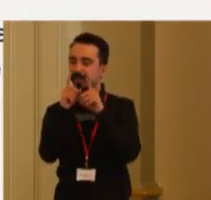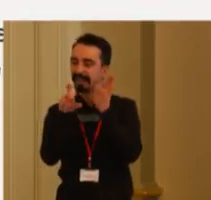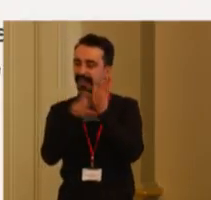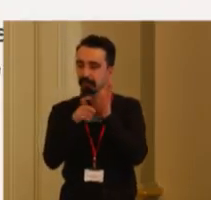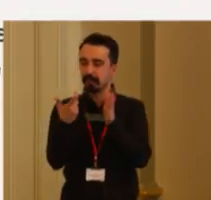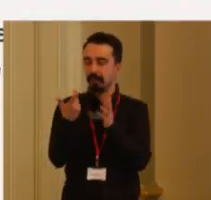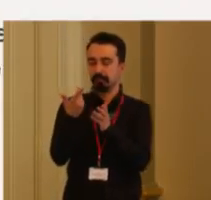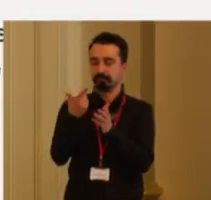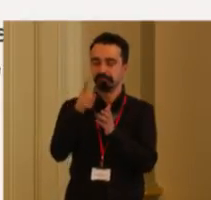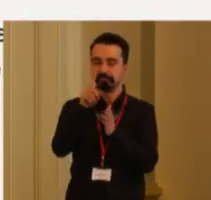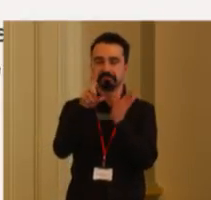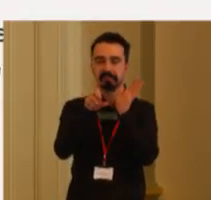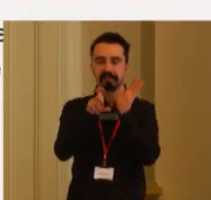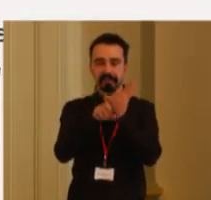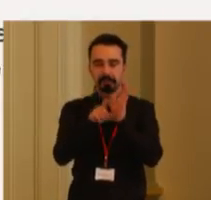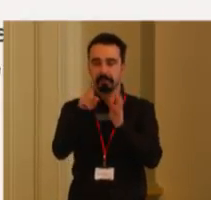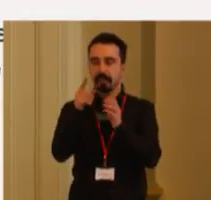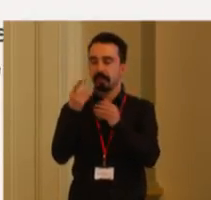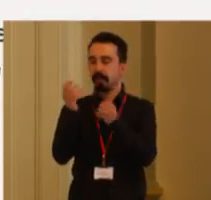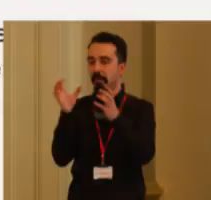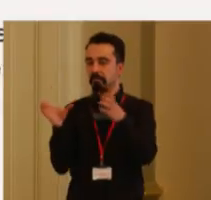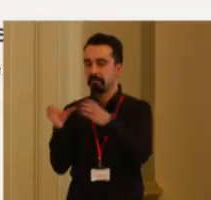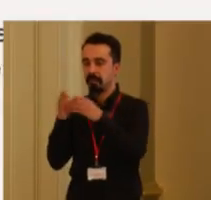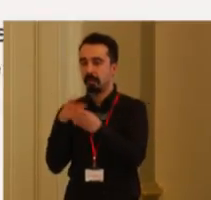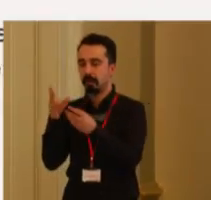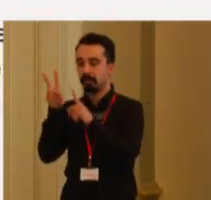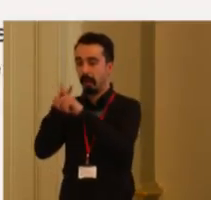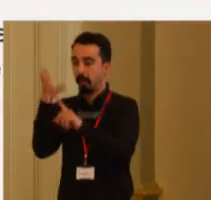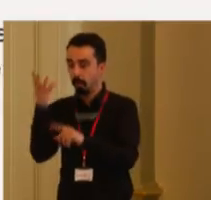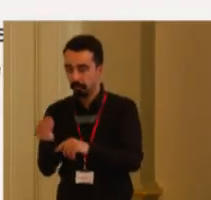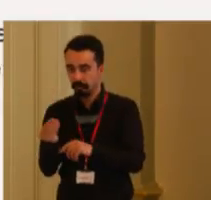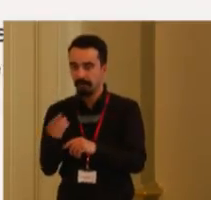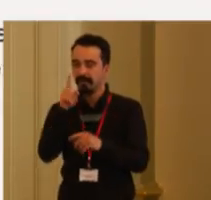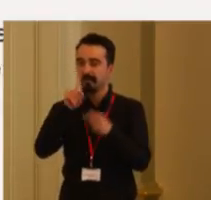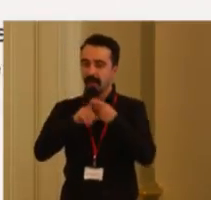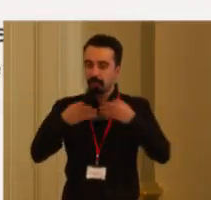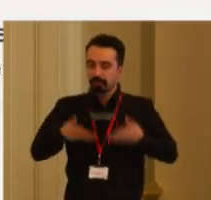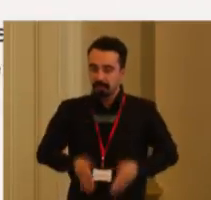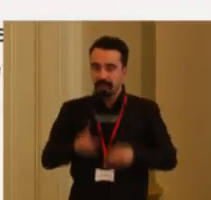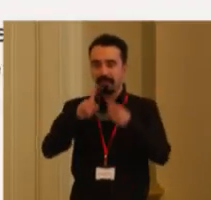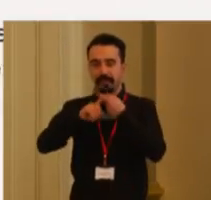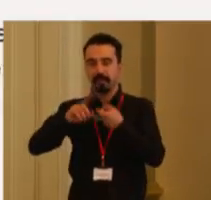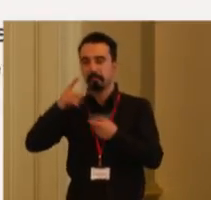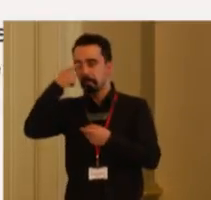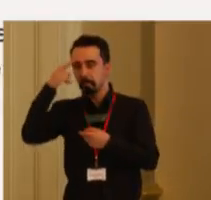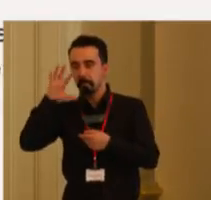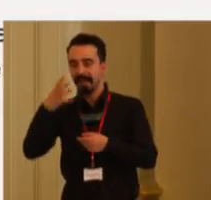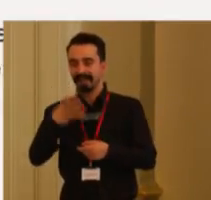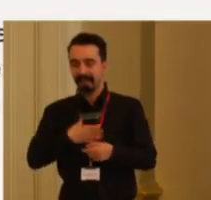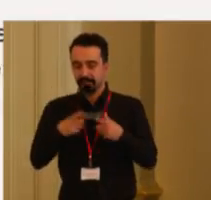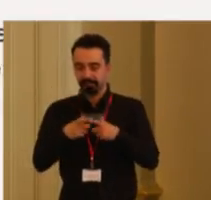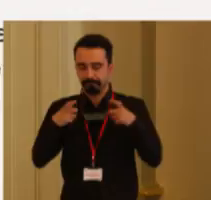mentioned. Belonging and identity, belonging to a circle, and also